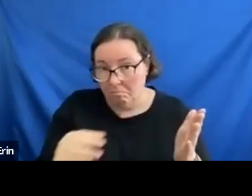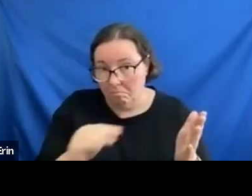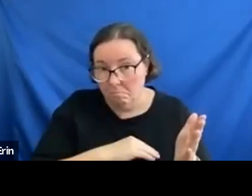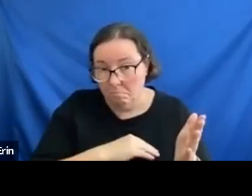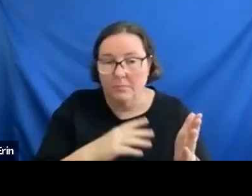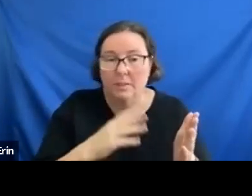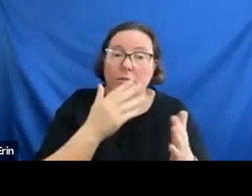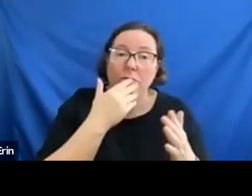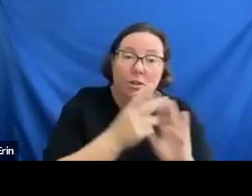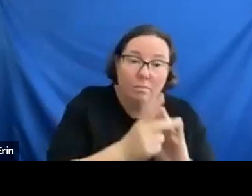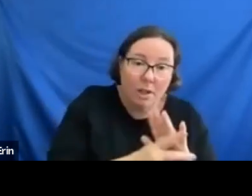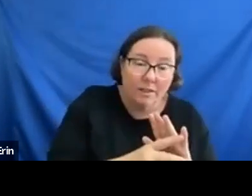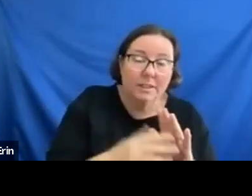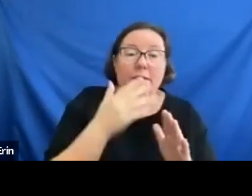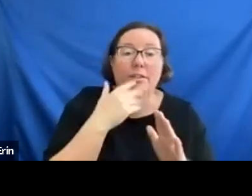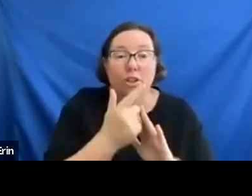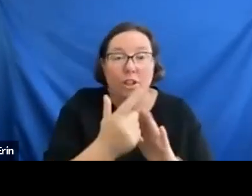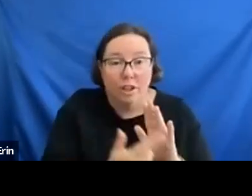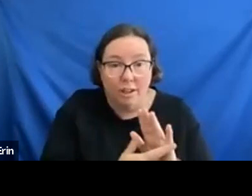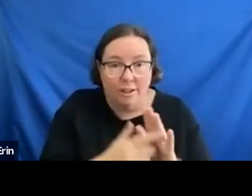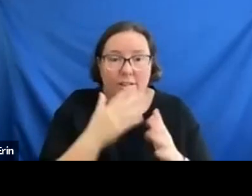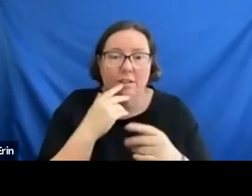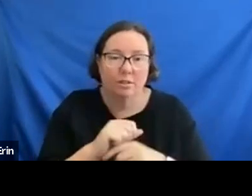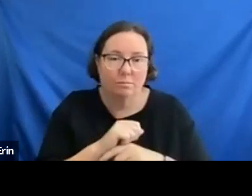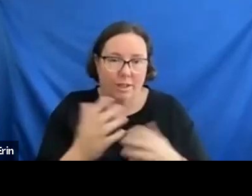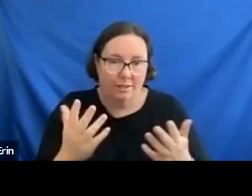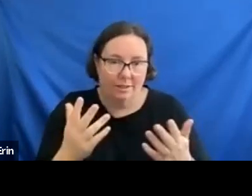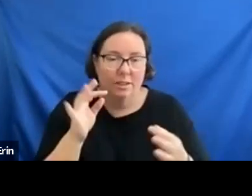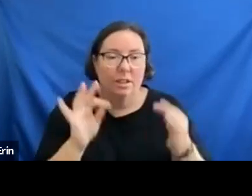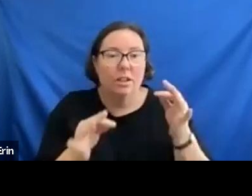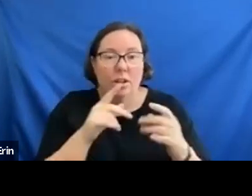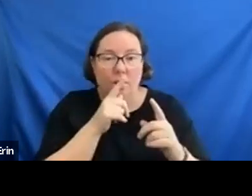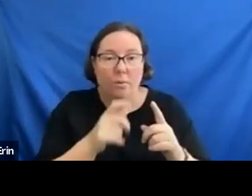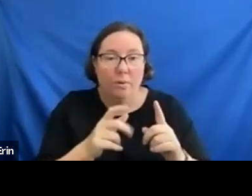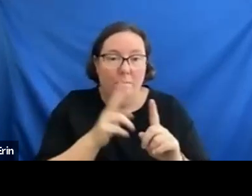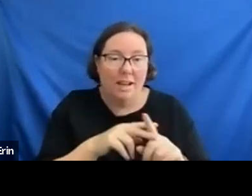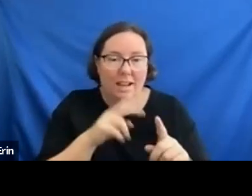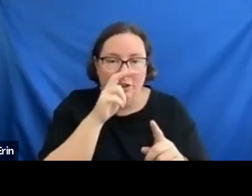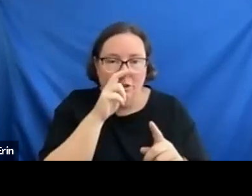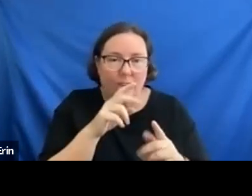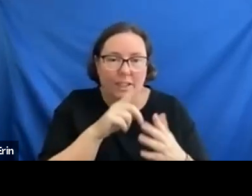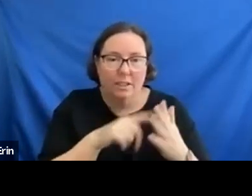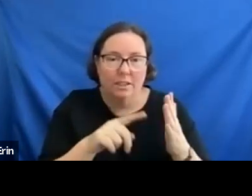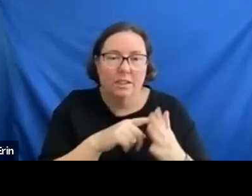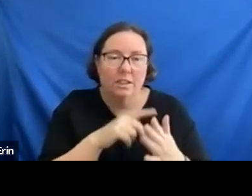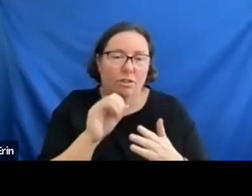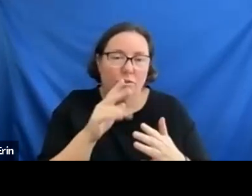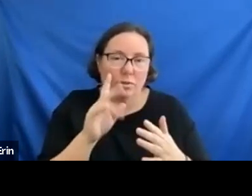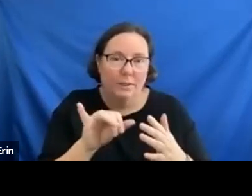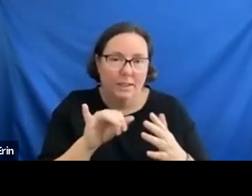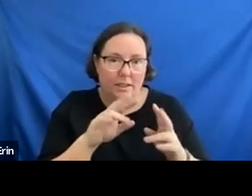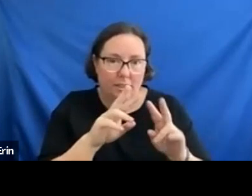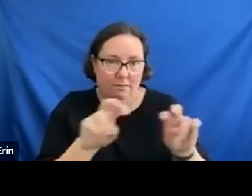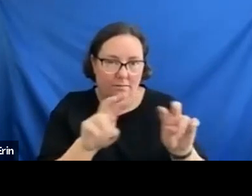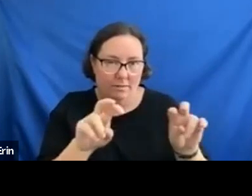good policy, it's also good law. In the cases where courts have applied strict scrutiny to matters like this,